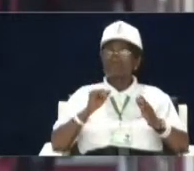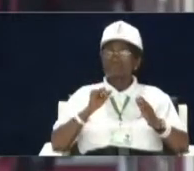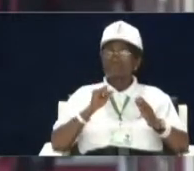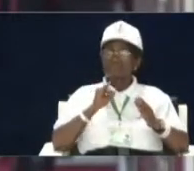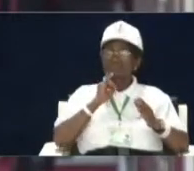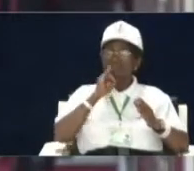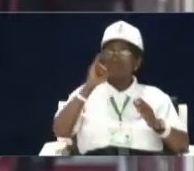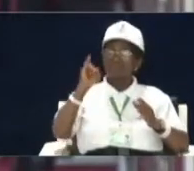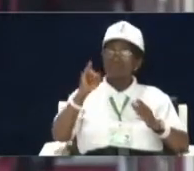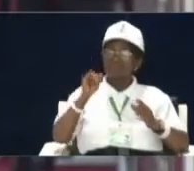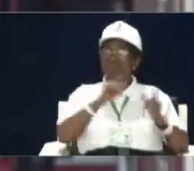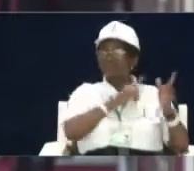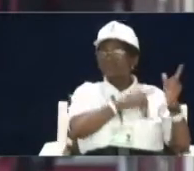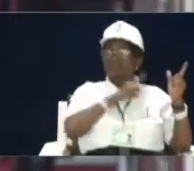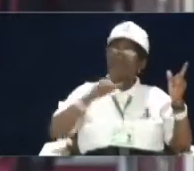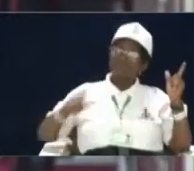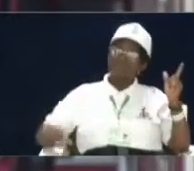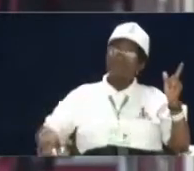is, "Lord,